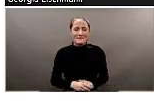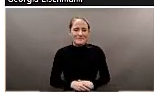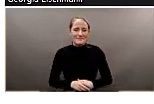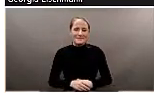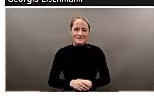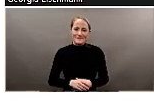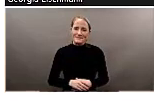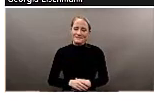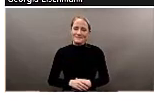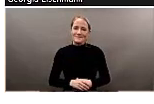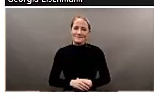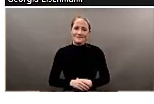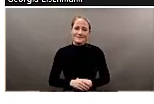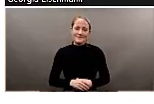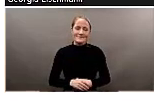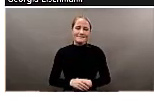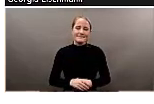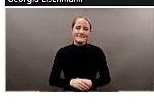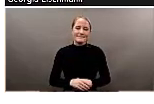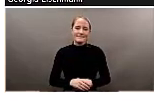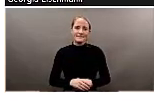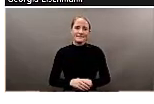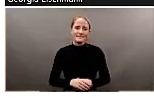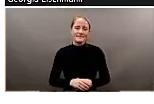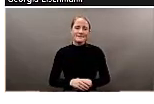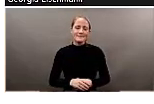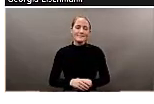answering any questions if you have any. Thank you.